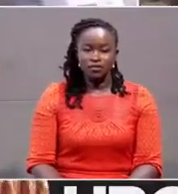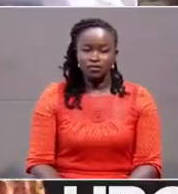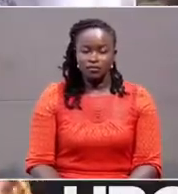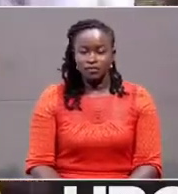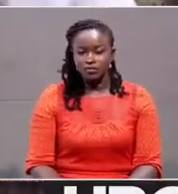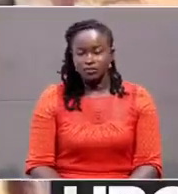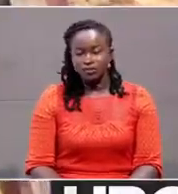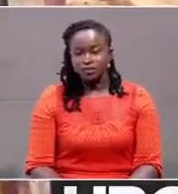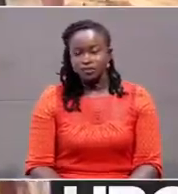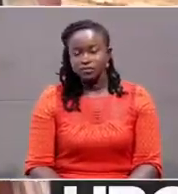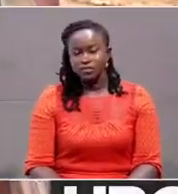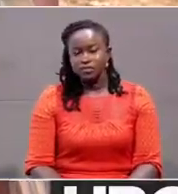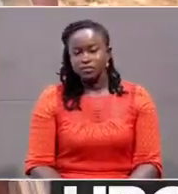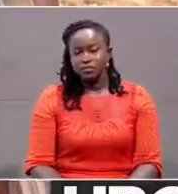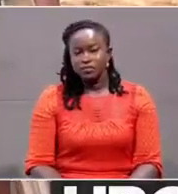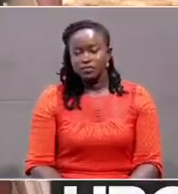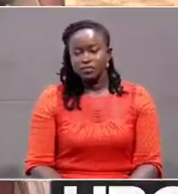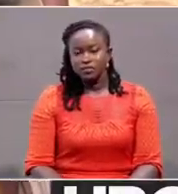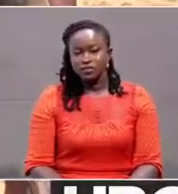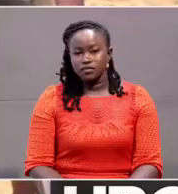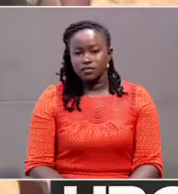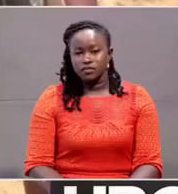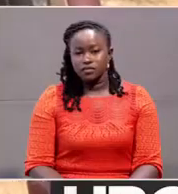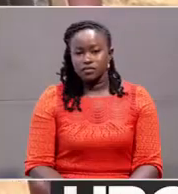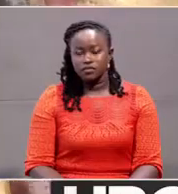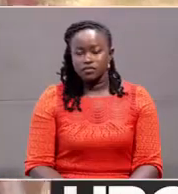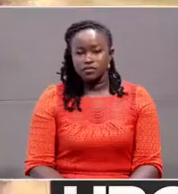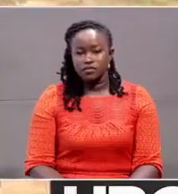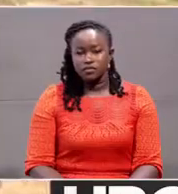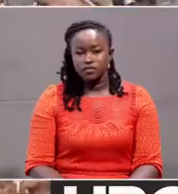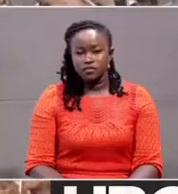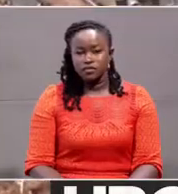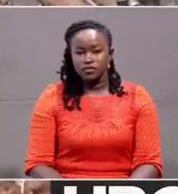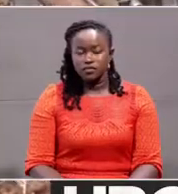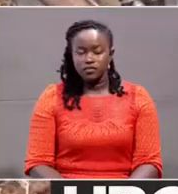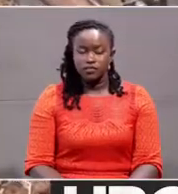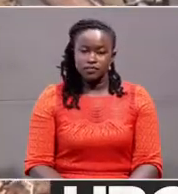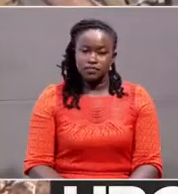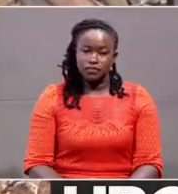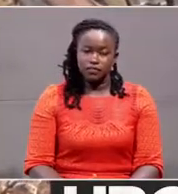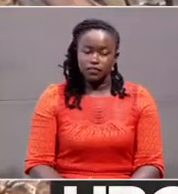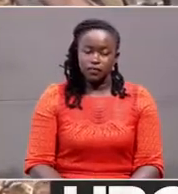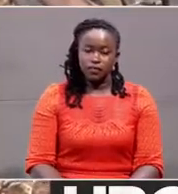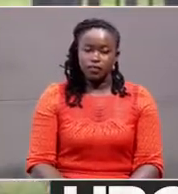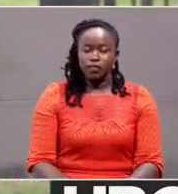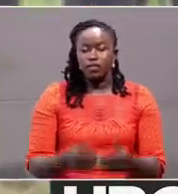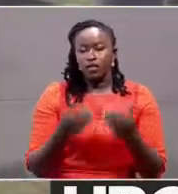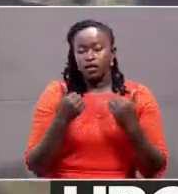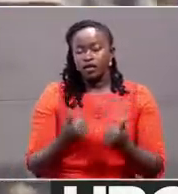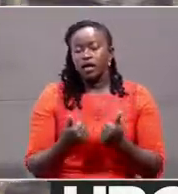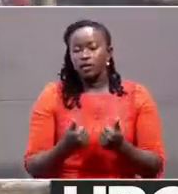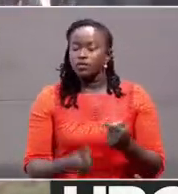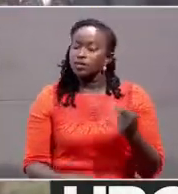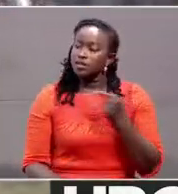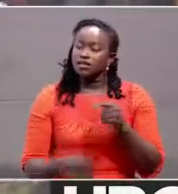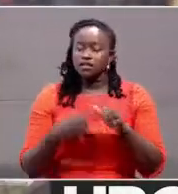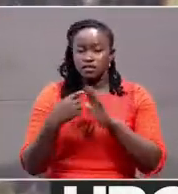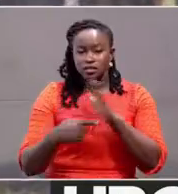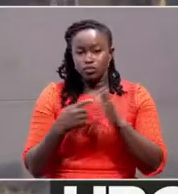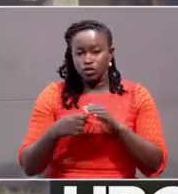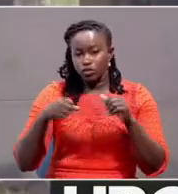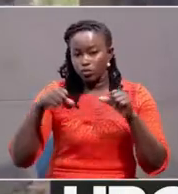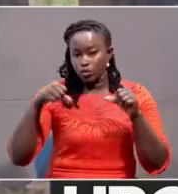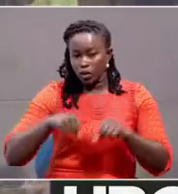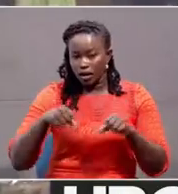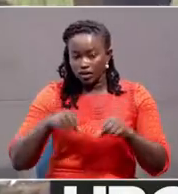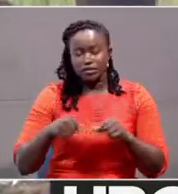This year, over 20 LDUs deserted the UPDF and ran away with government guns, a situation that has worsened insecurity in